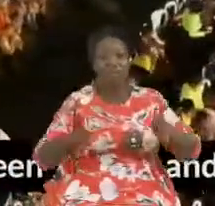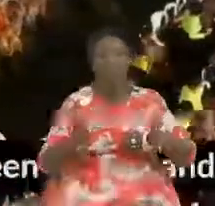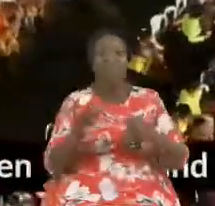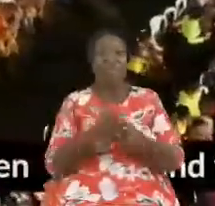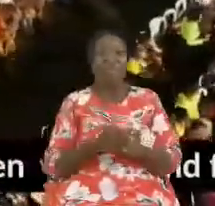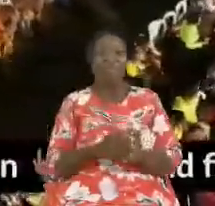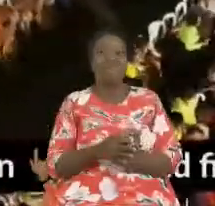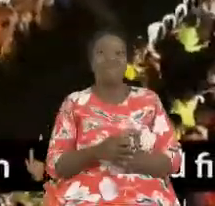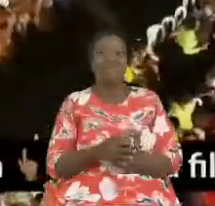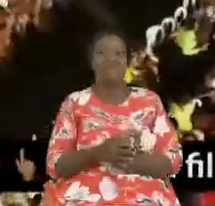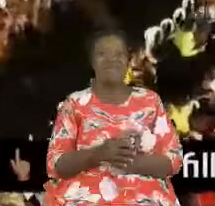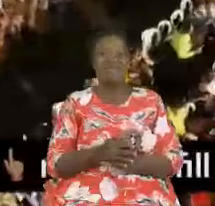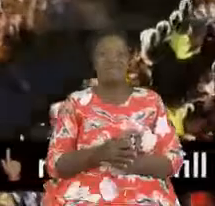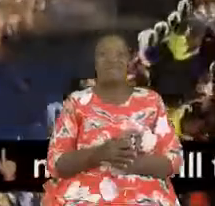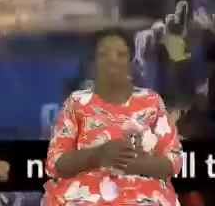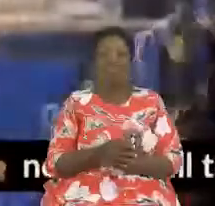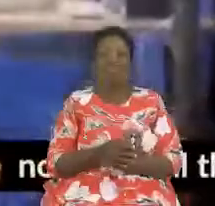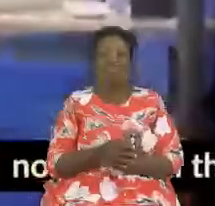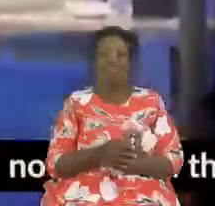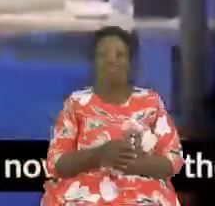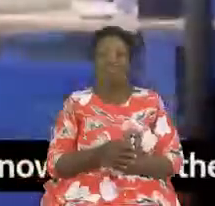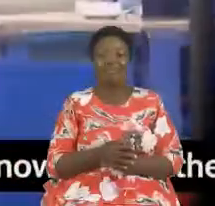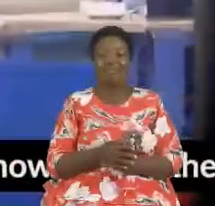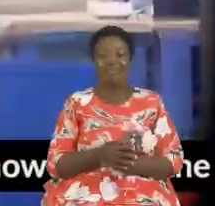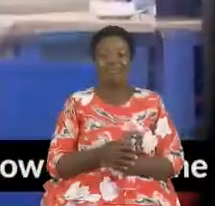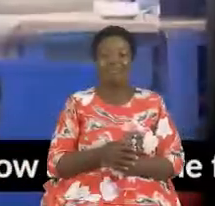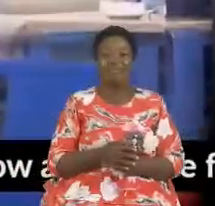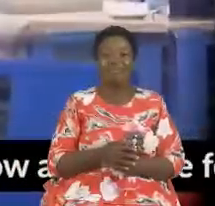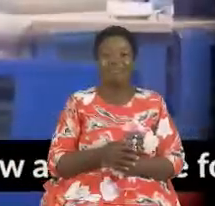Join me now to bring to the podium.